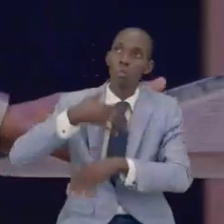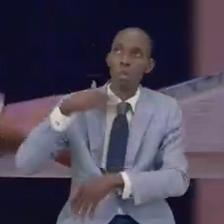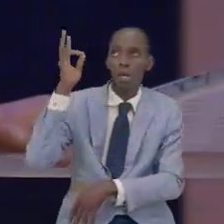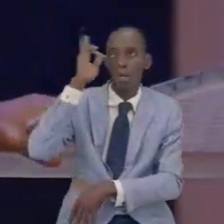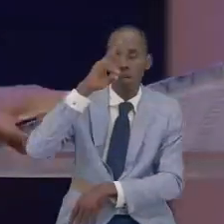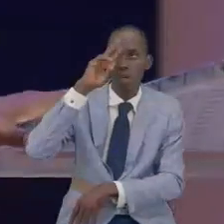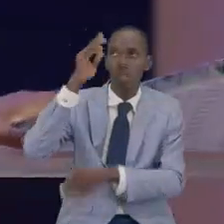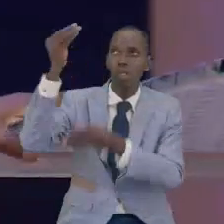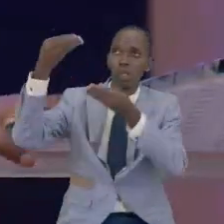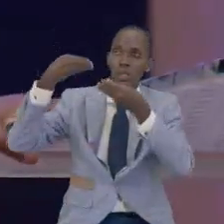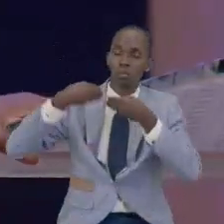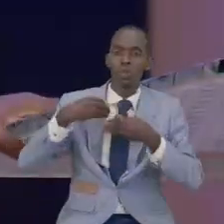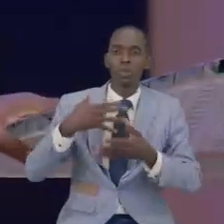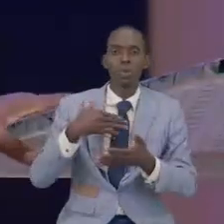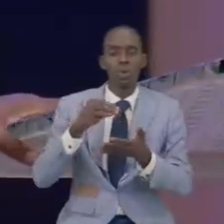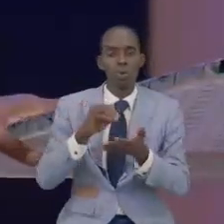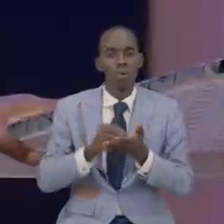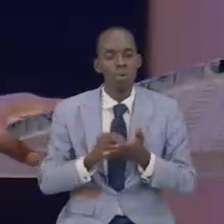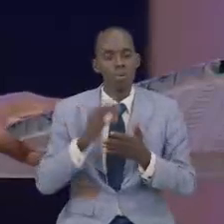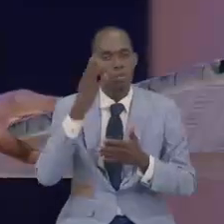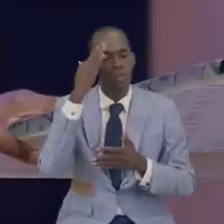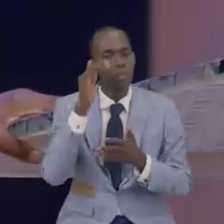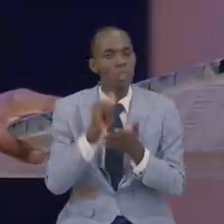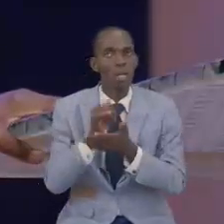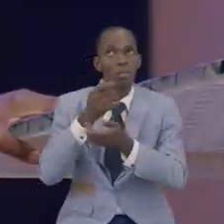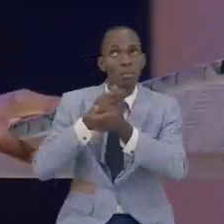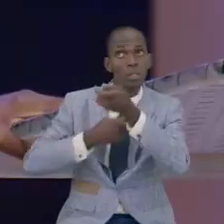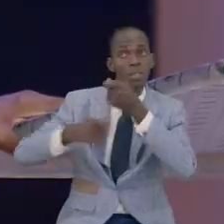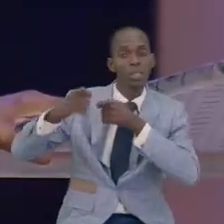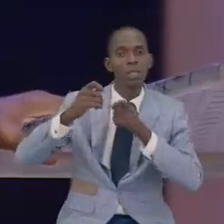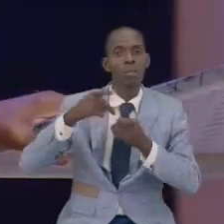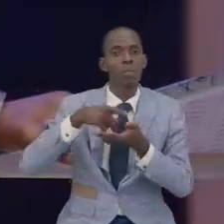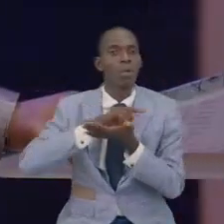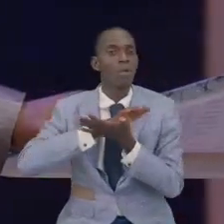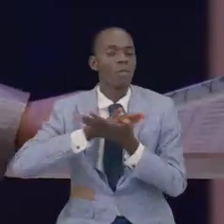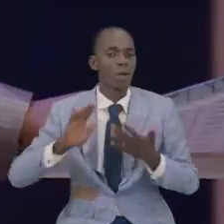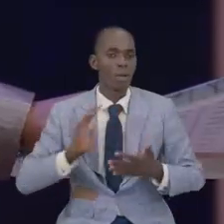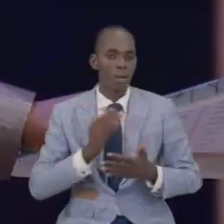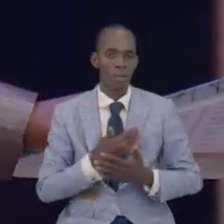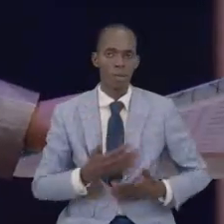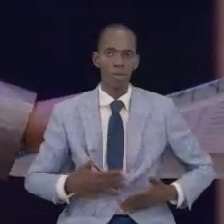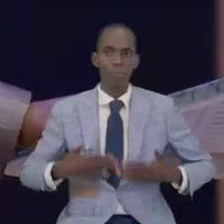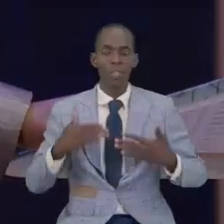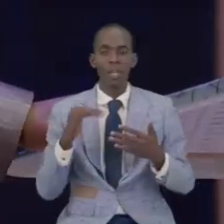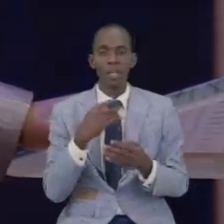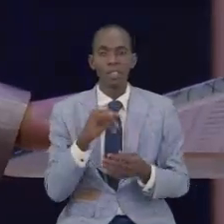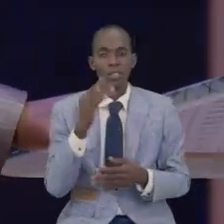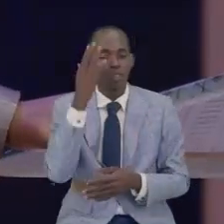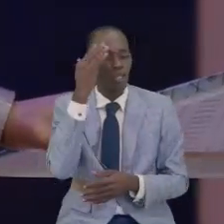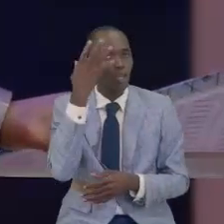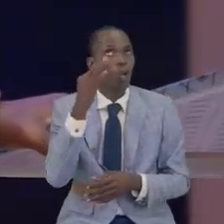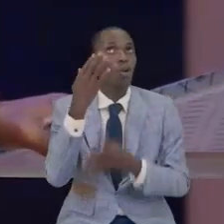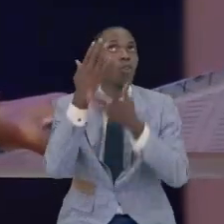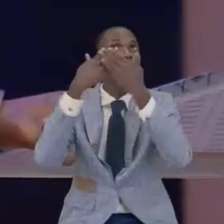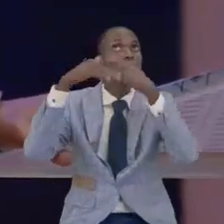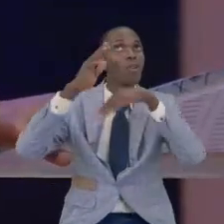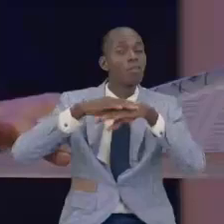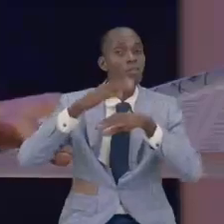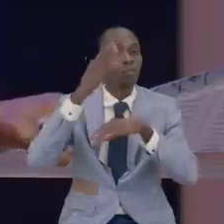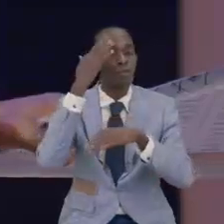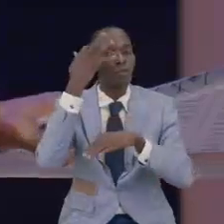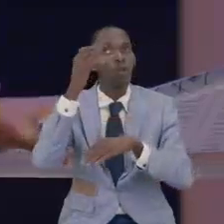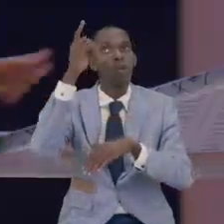That exchange purifies our lives. And it is the knowledge of heaven and the knowledge of God that brings